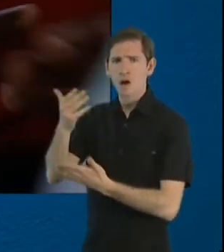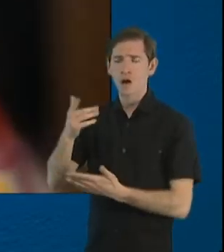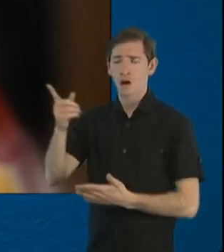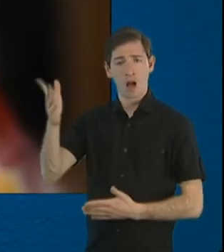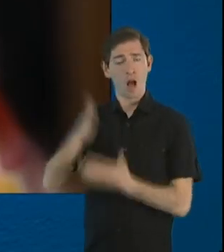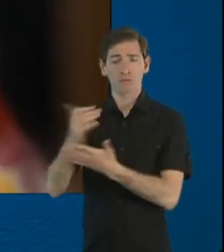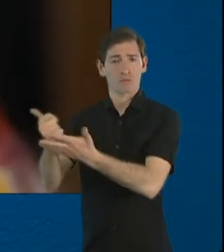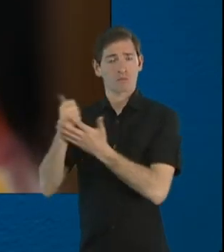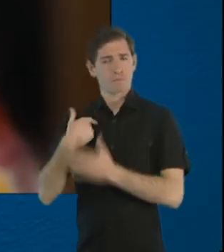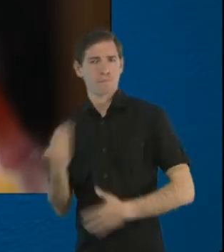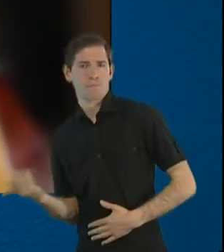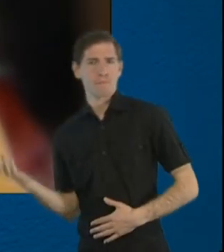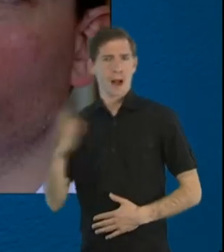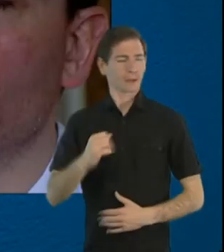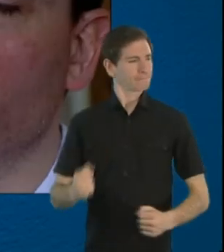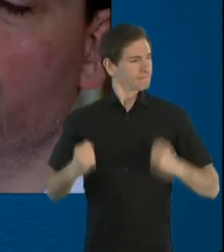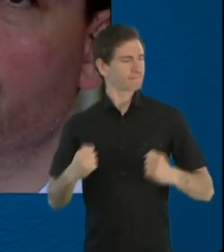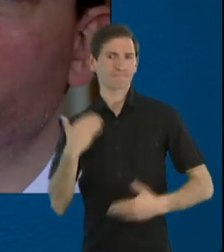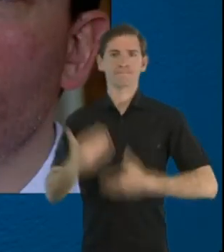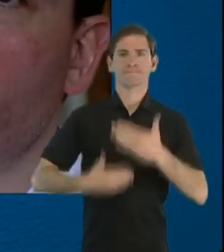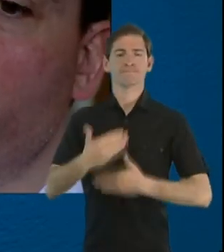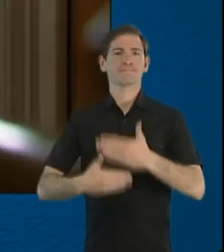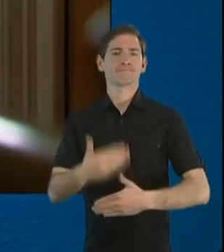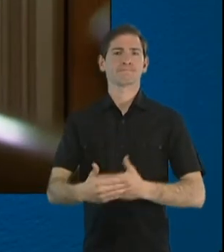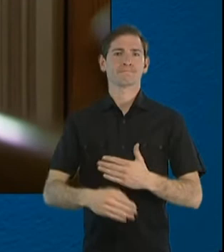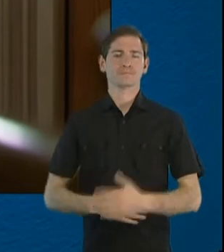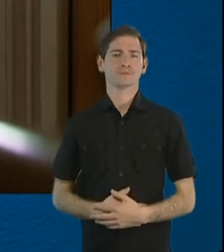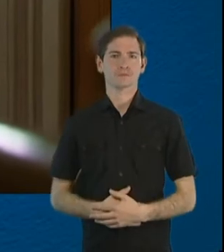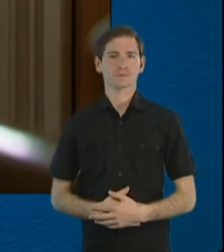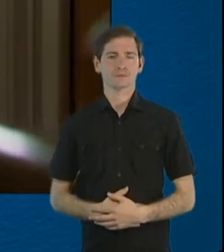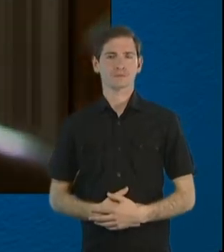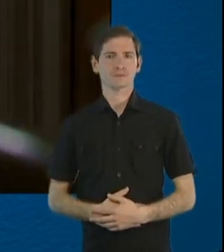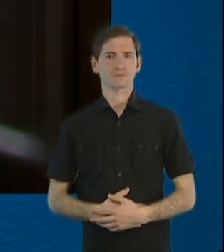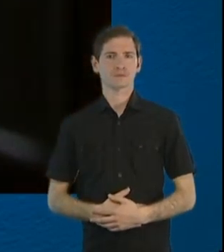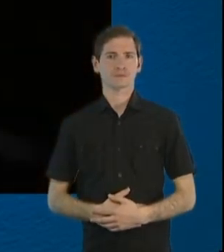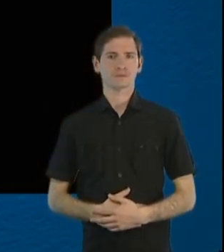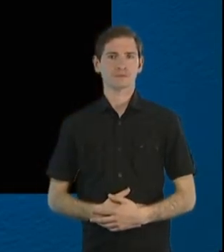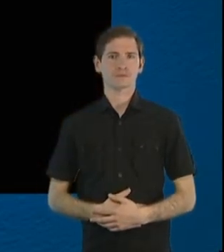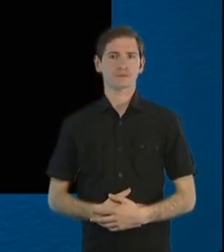that I was going through. He was the one that helped me get back on my feet and stuff.